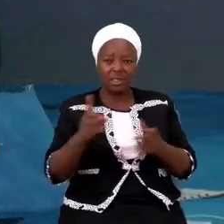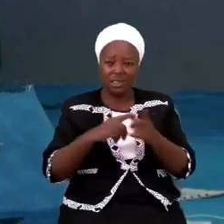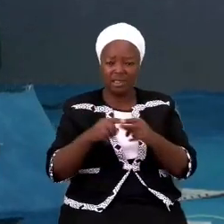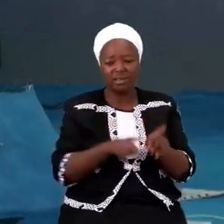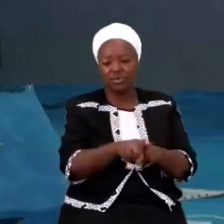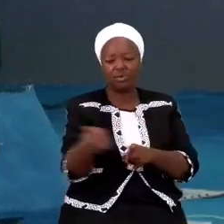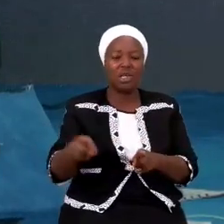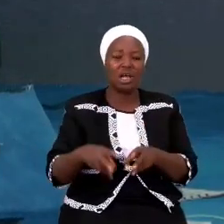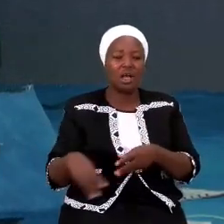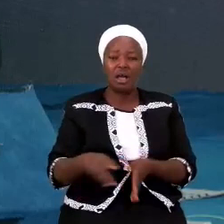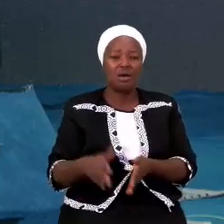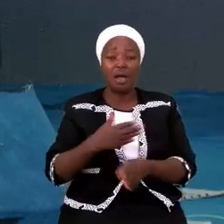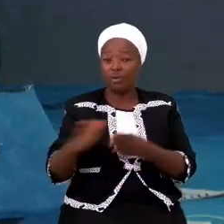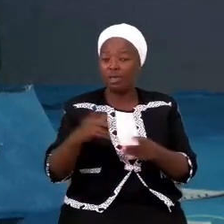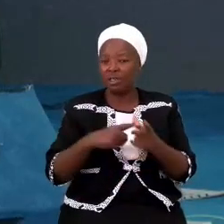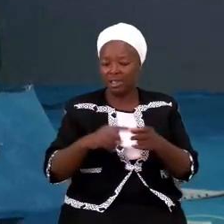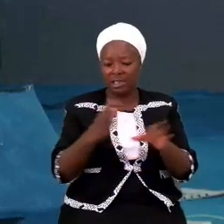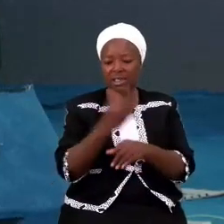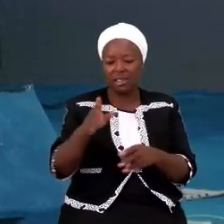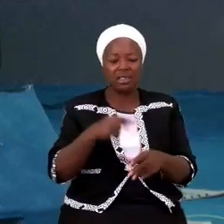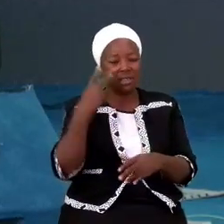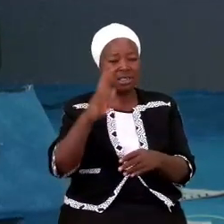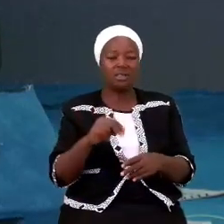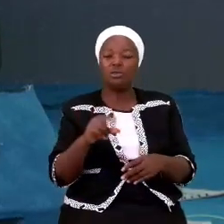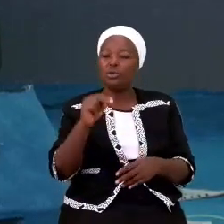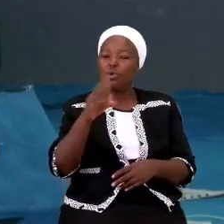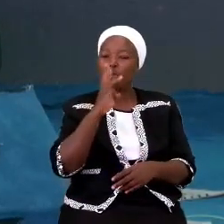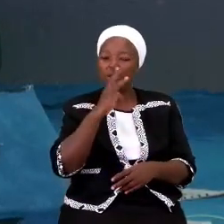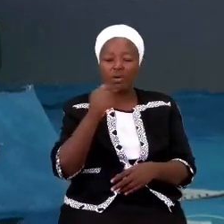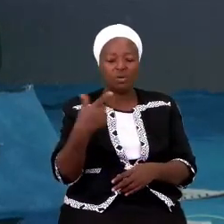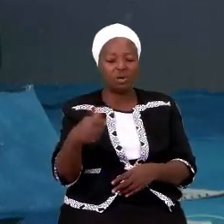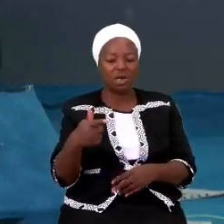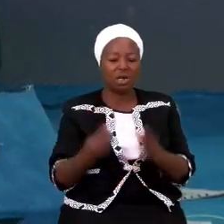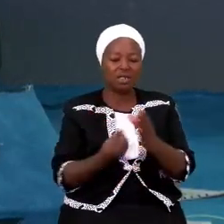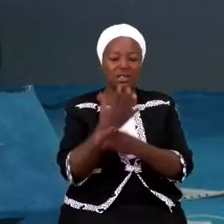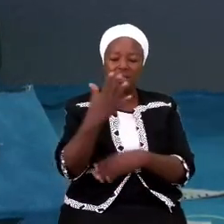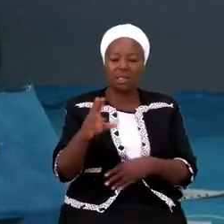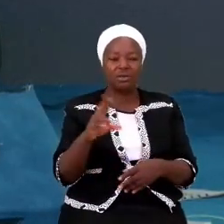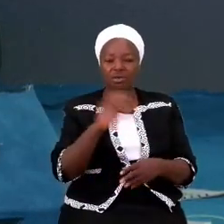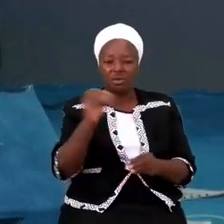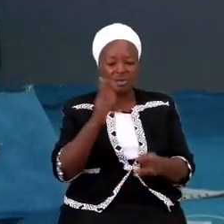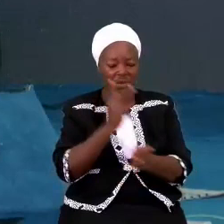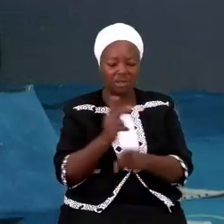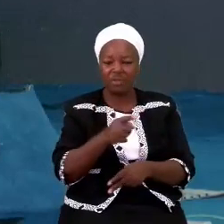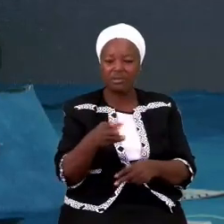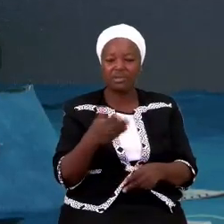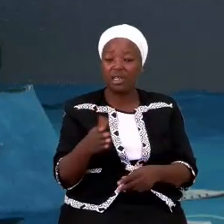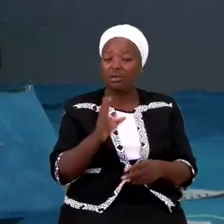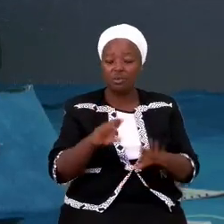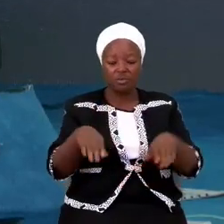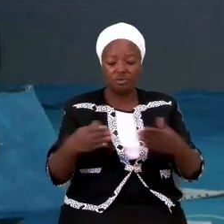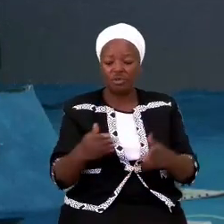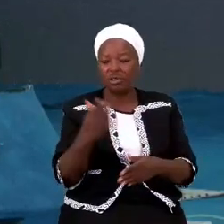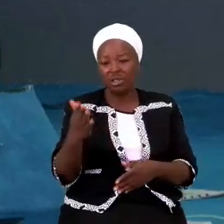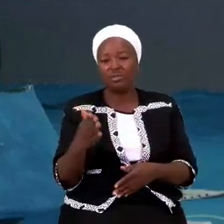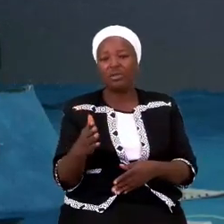sustenance there, there's no provision there. Mirage, mirage of life. But the prodigal did not know that, so he went to the far country,